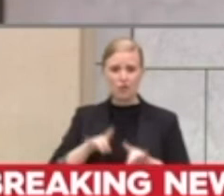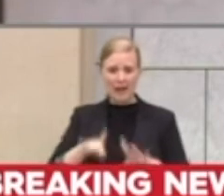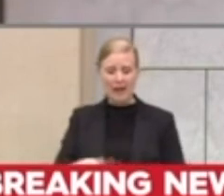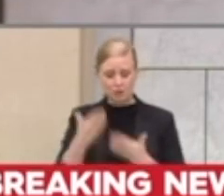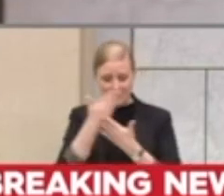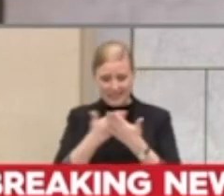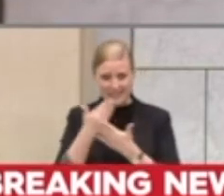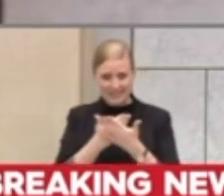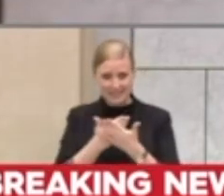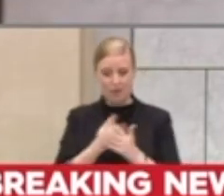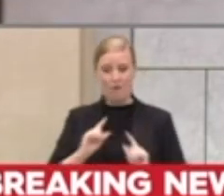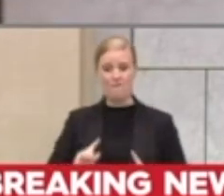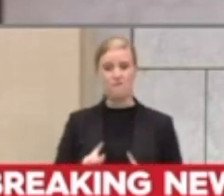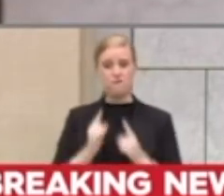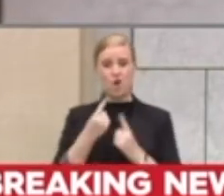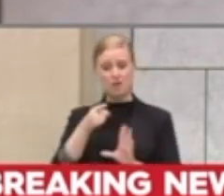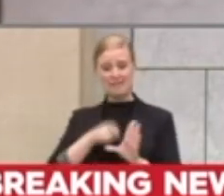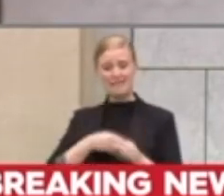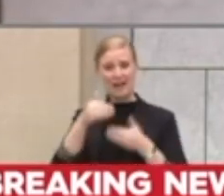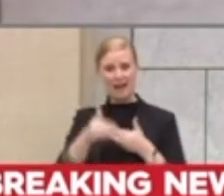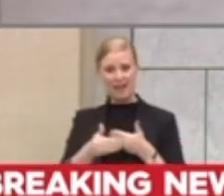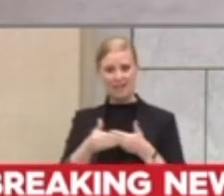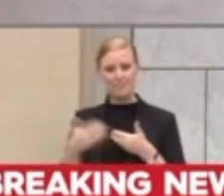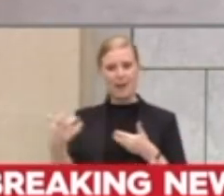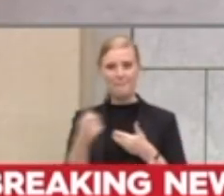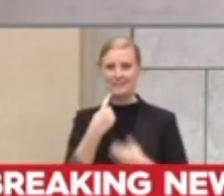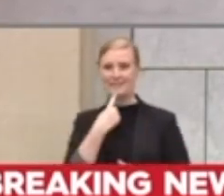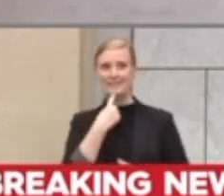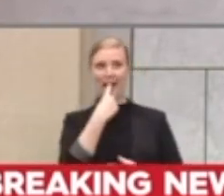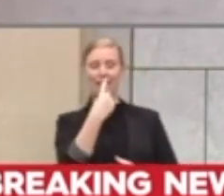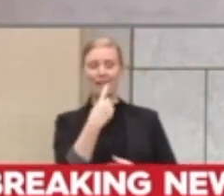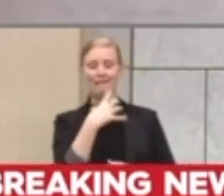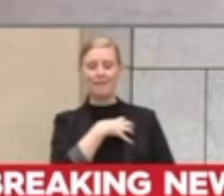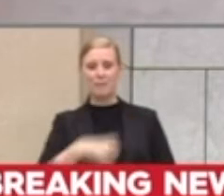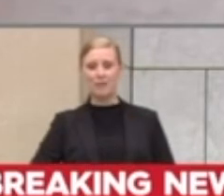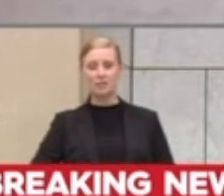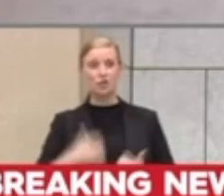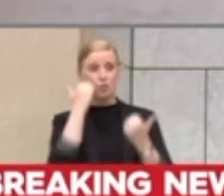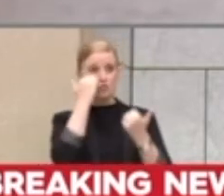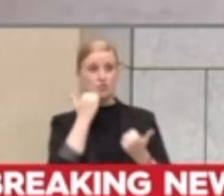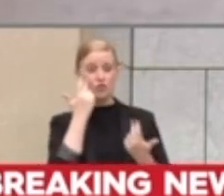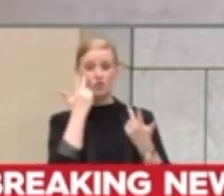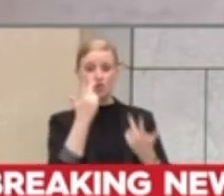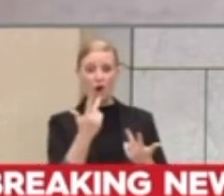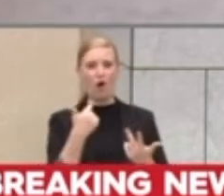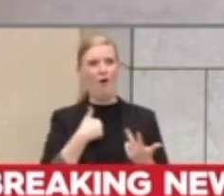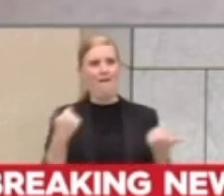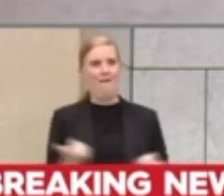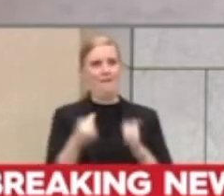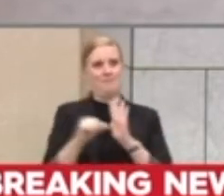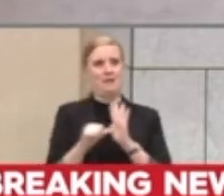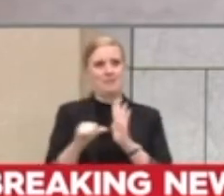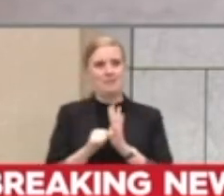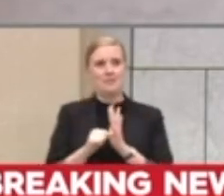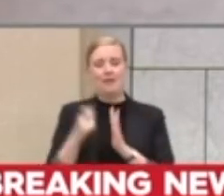a warranty that they are able to support themselves for the first 12 months of their study. That is a requirement of their visa